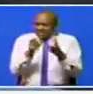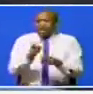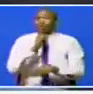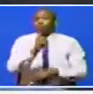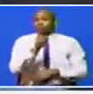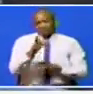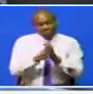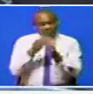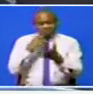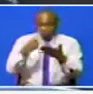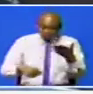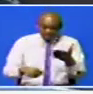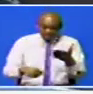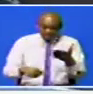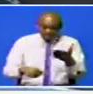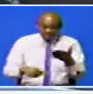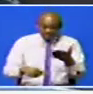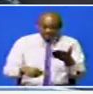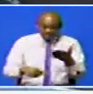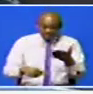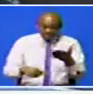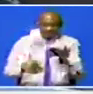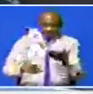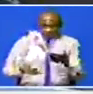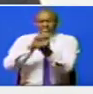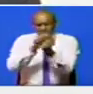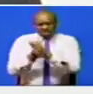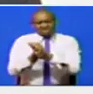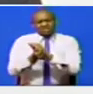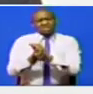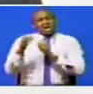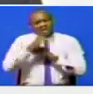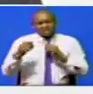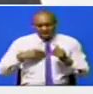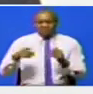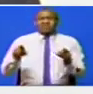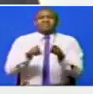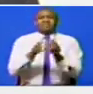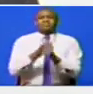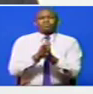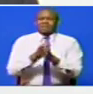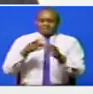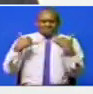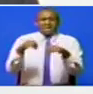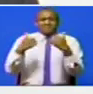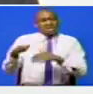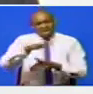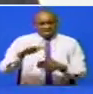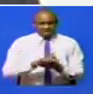warned upfront that there will be no country into a banana republic and a playground,